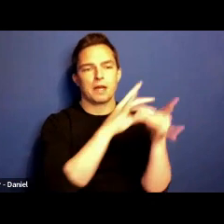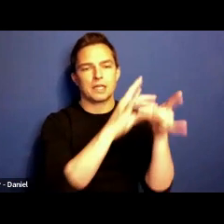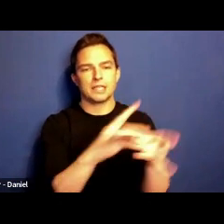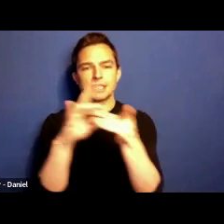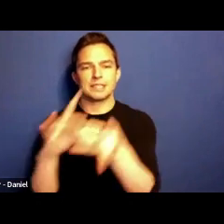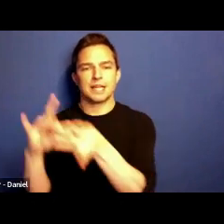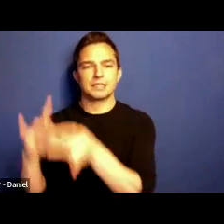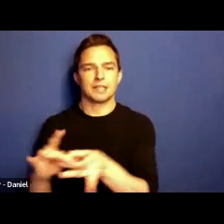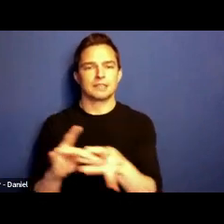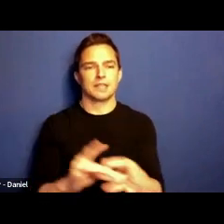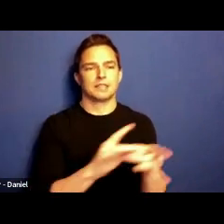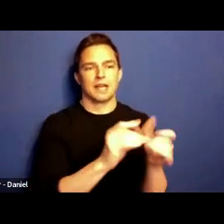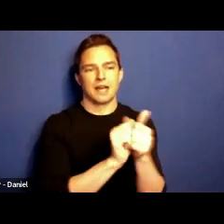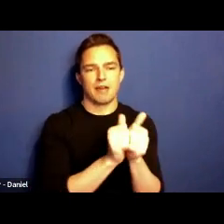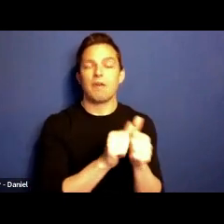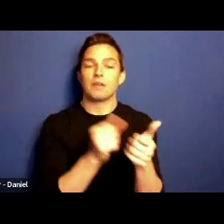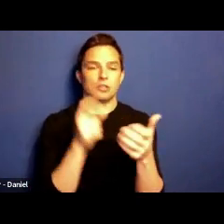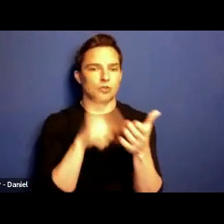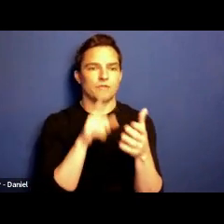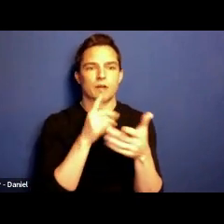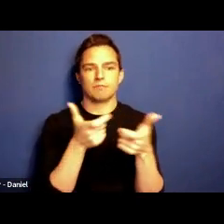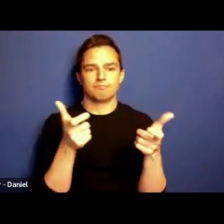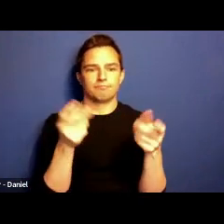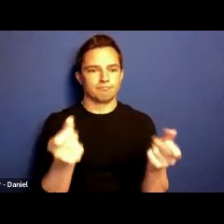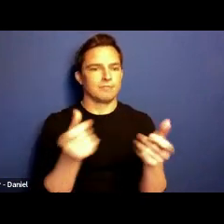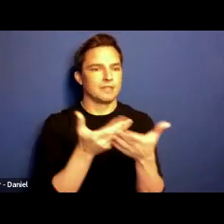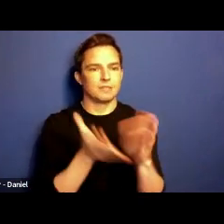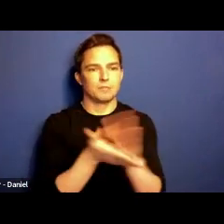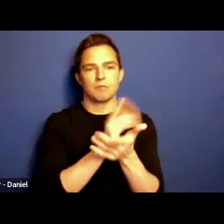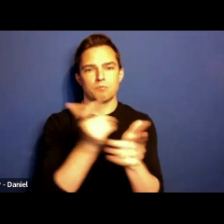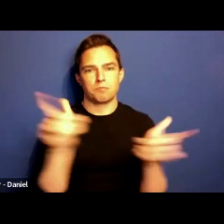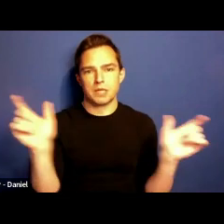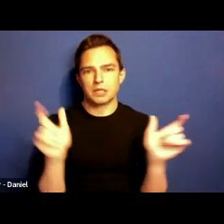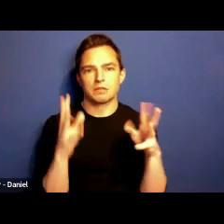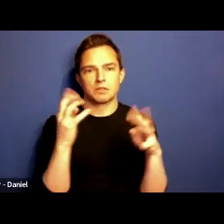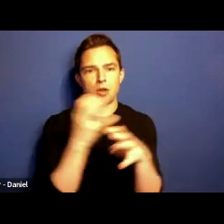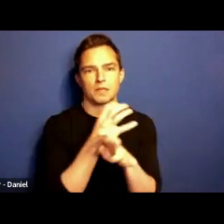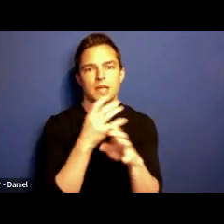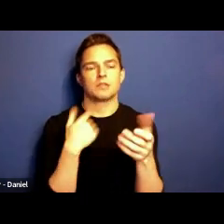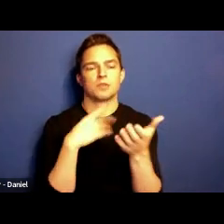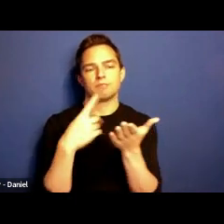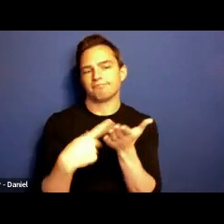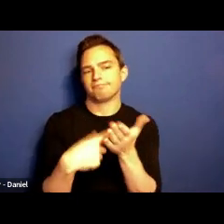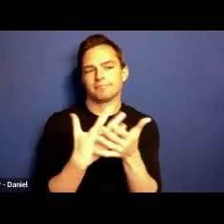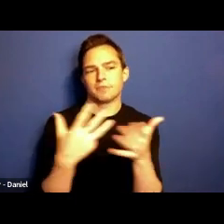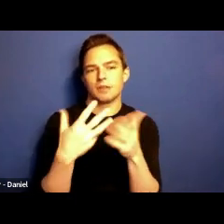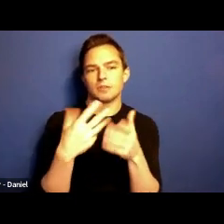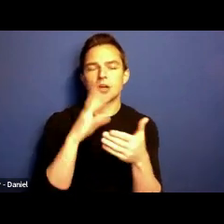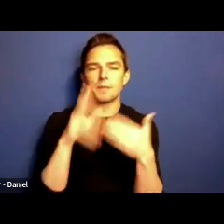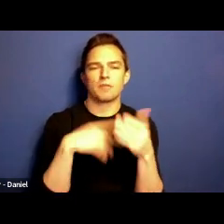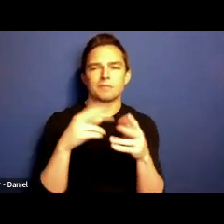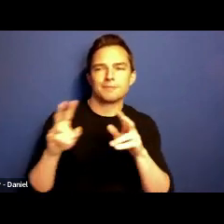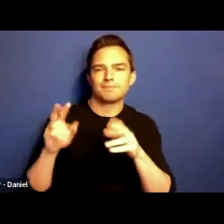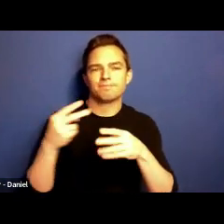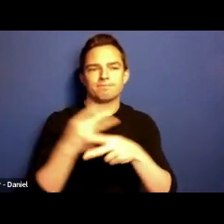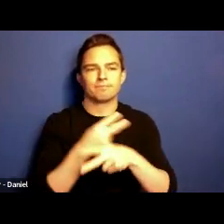see that very quickly things get big, they get complicated. So we spent a lot of time talking about what's that right level